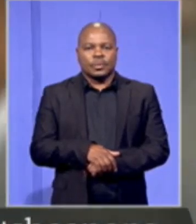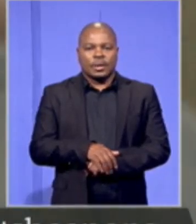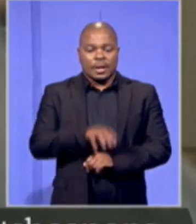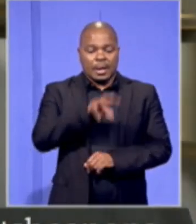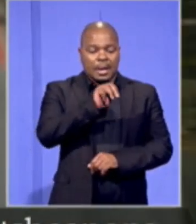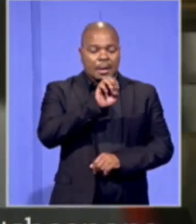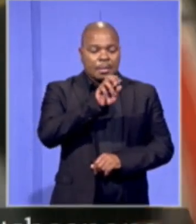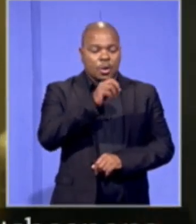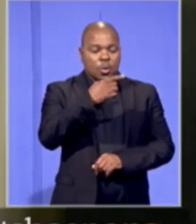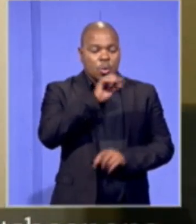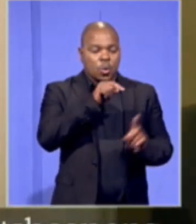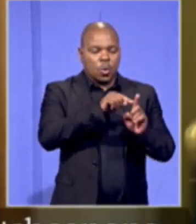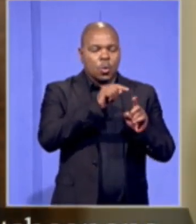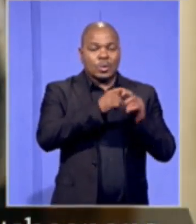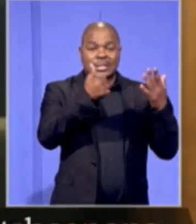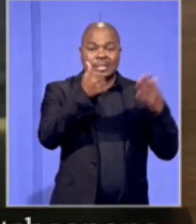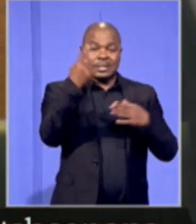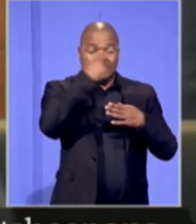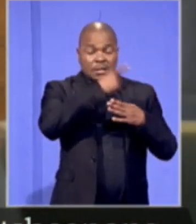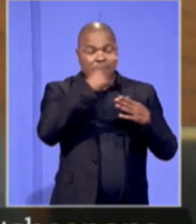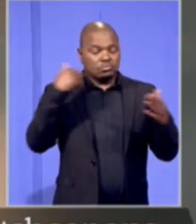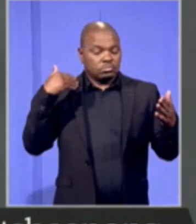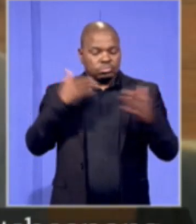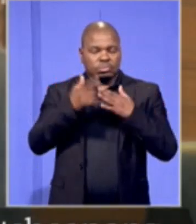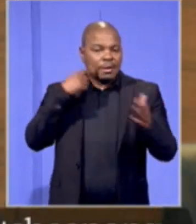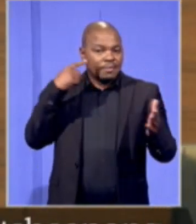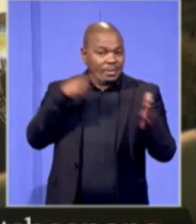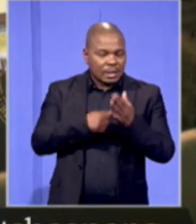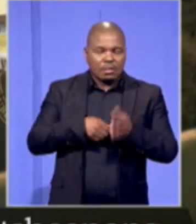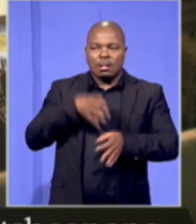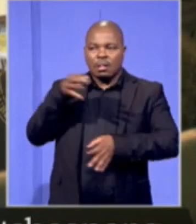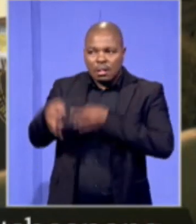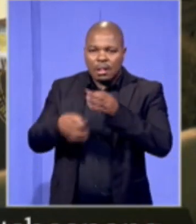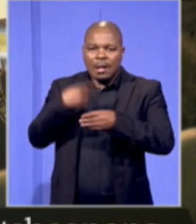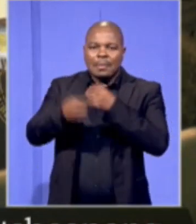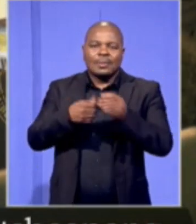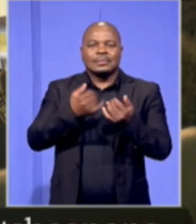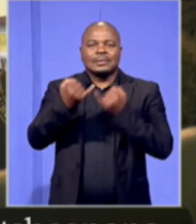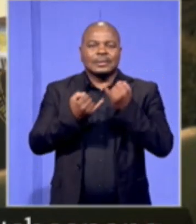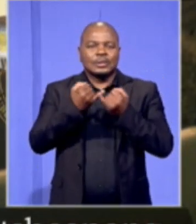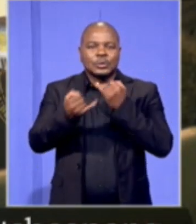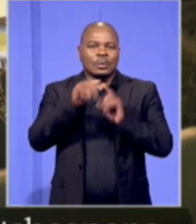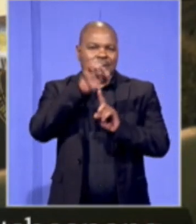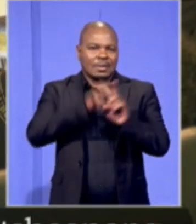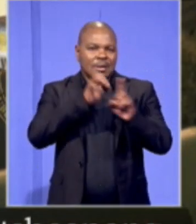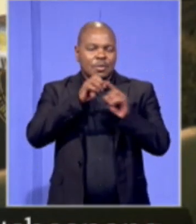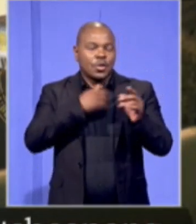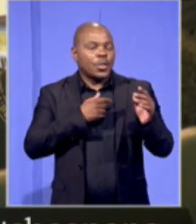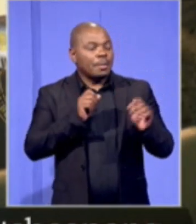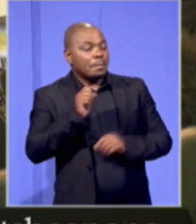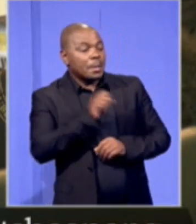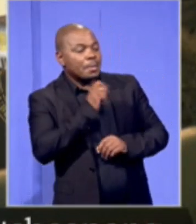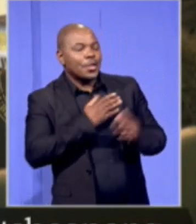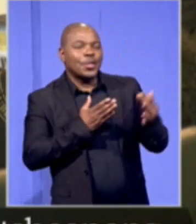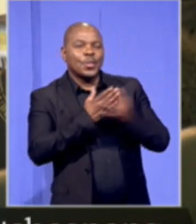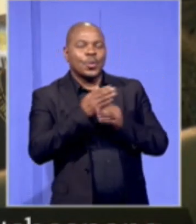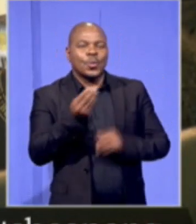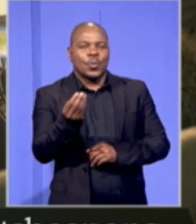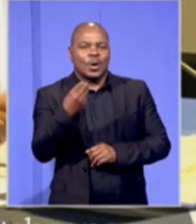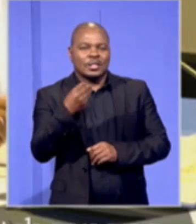Mengo o qadile matsatsi a pele a tsheletseng a fana ka bopaki ba tlhekefetso ya thobalano eo a ifumaneng ka mokgwa dipuisano tsa WhatsApp le dipolelo